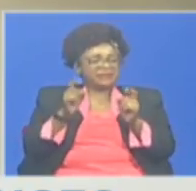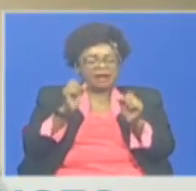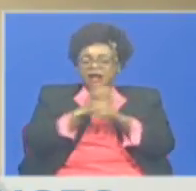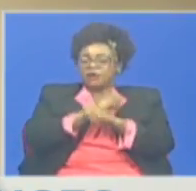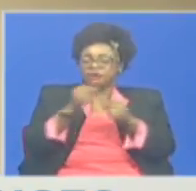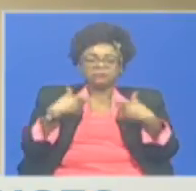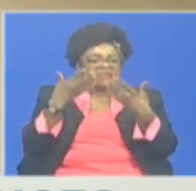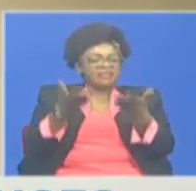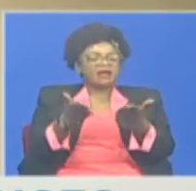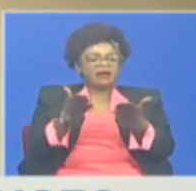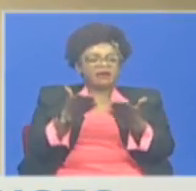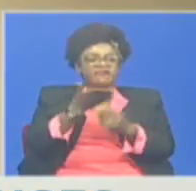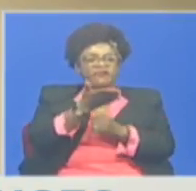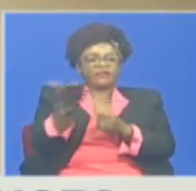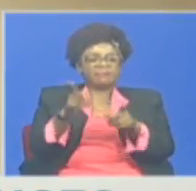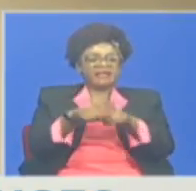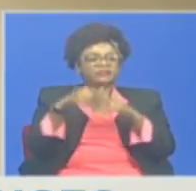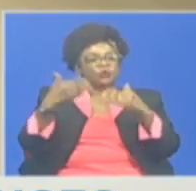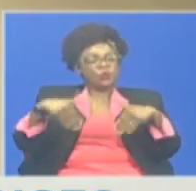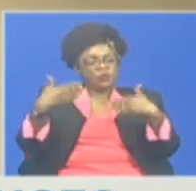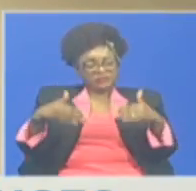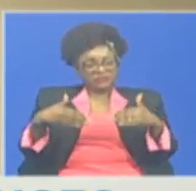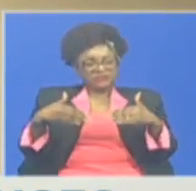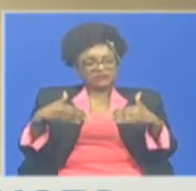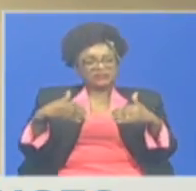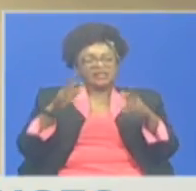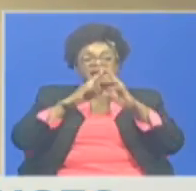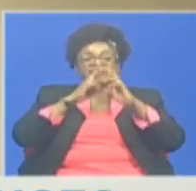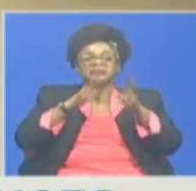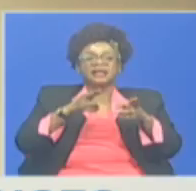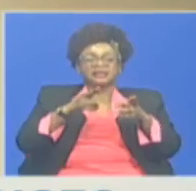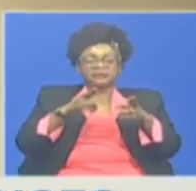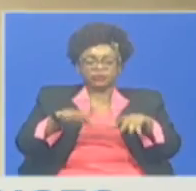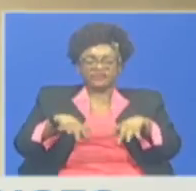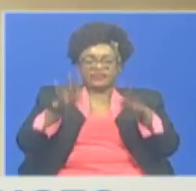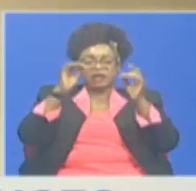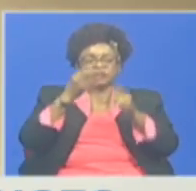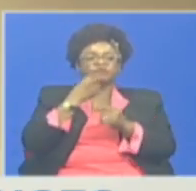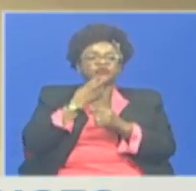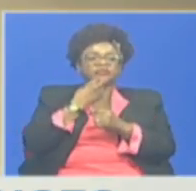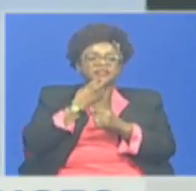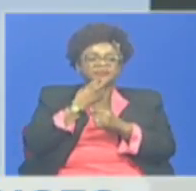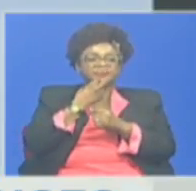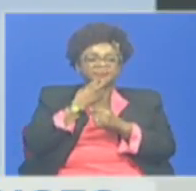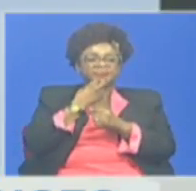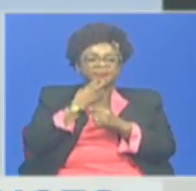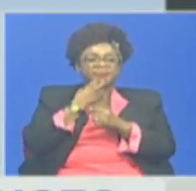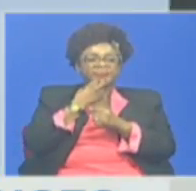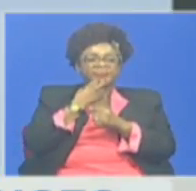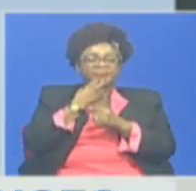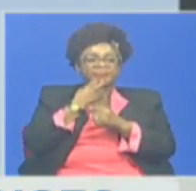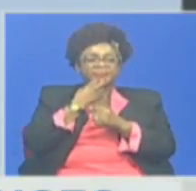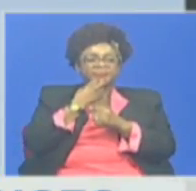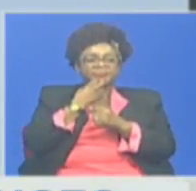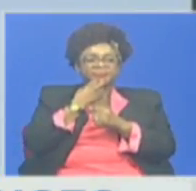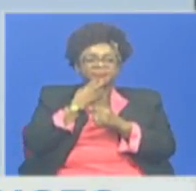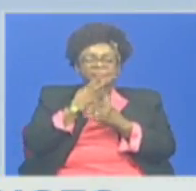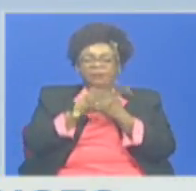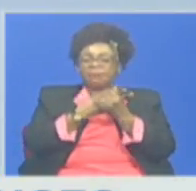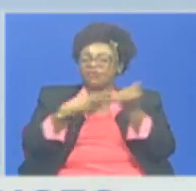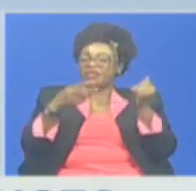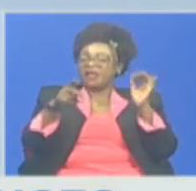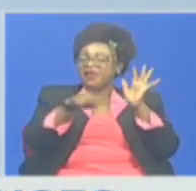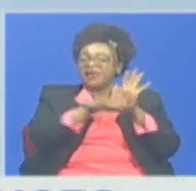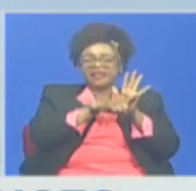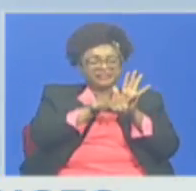should. Our results were out Monday evening. We got them on Tuesday, and we were both negative. And I was feeling